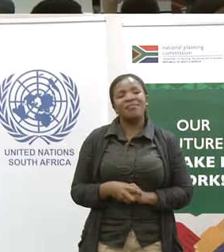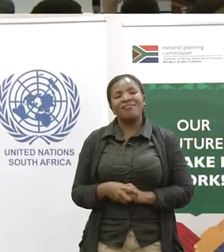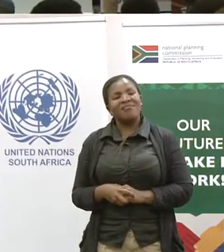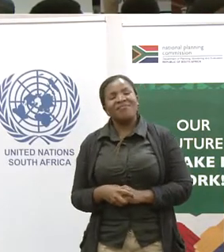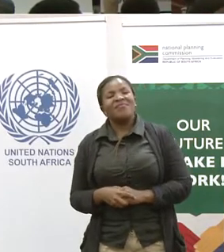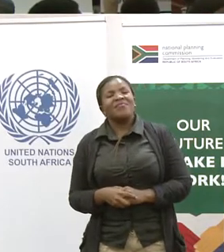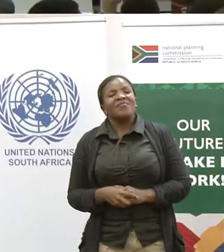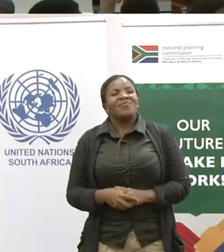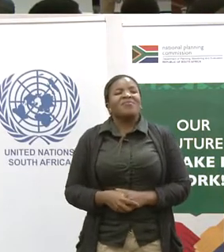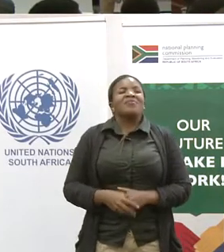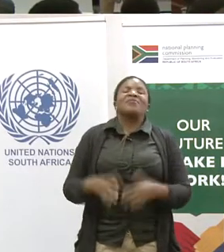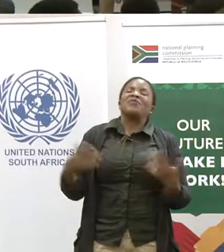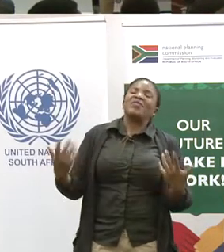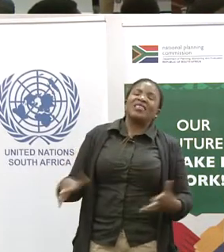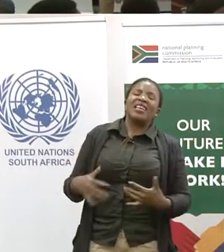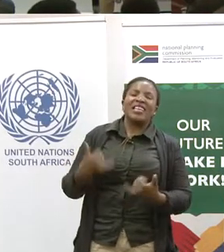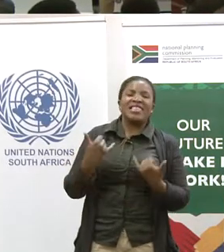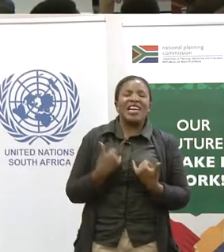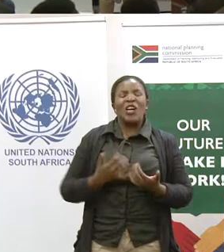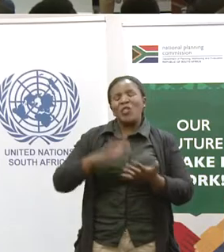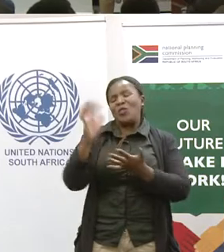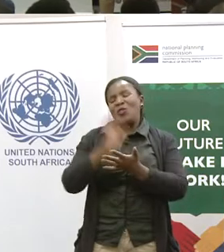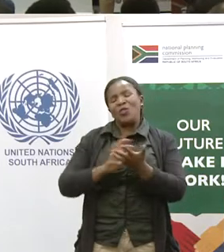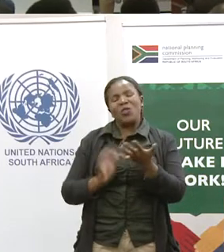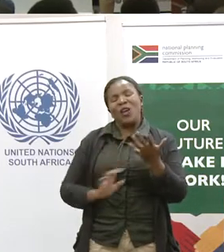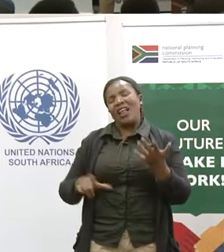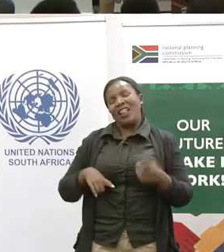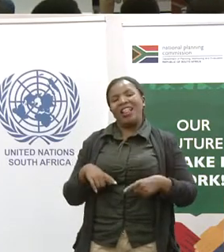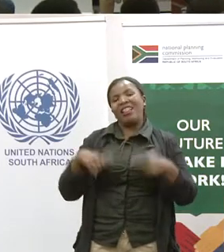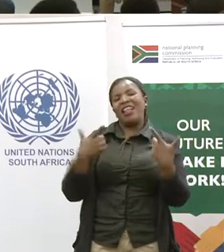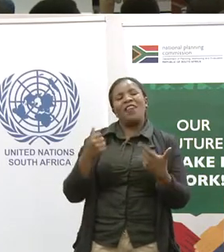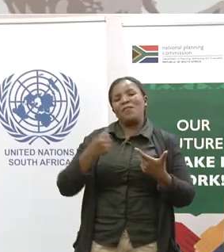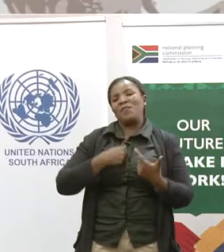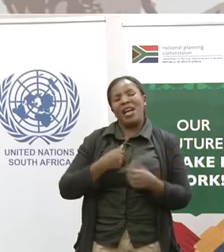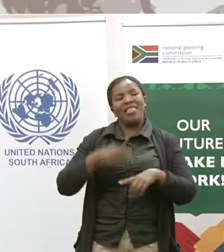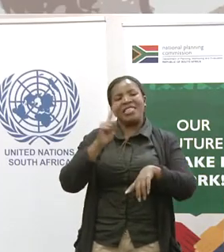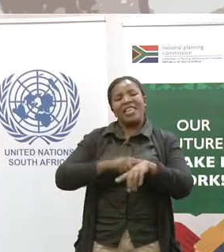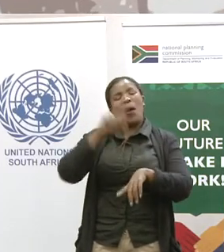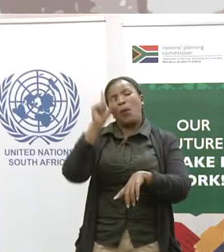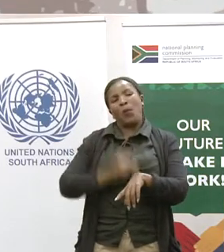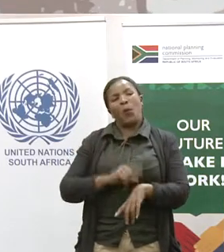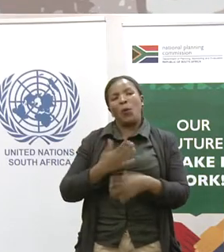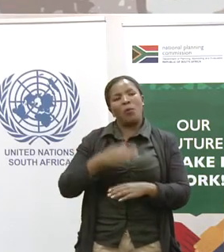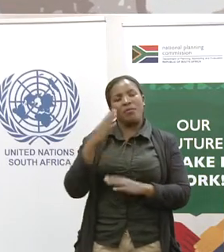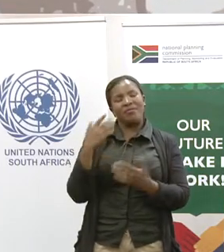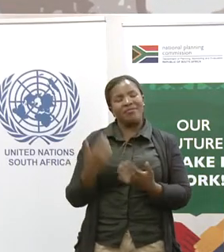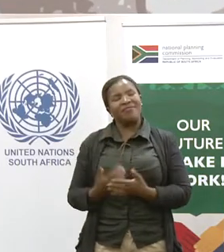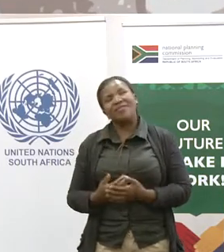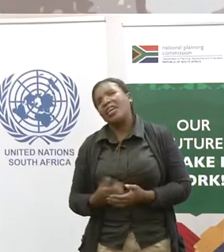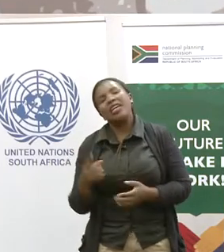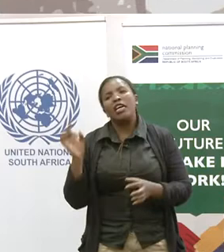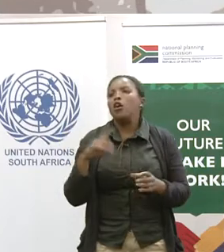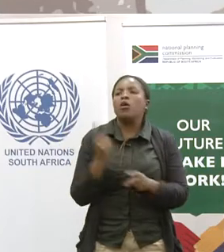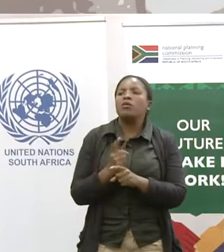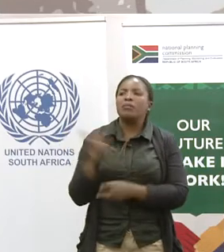Now that the obituaries have taken up a lot of time, good evening, everyone. Every time when I'm introduced, I feel